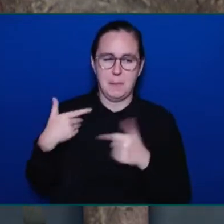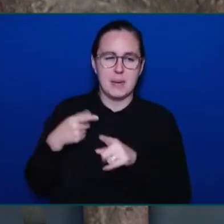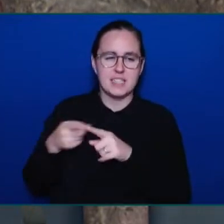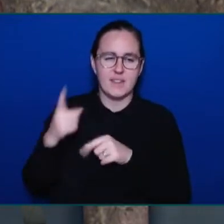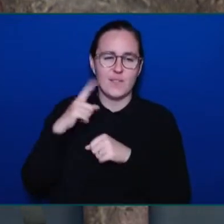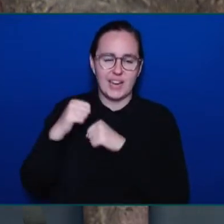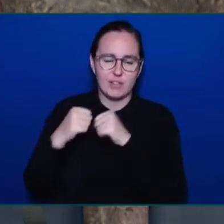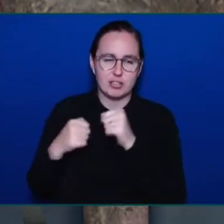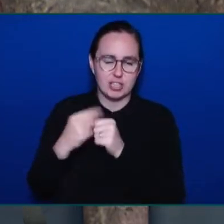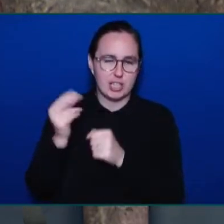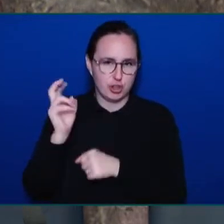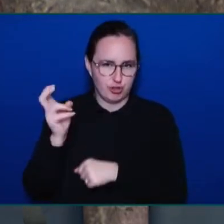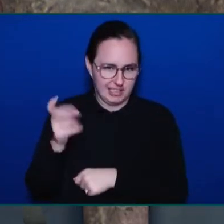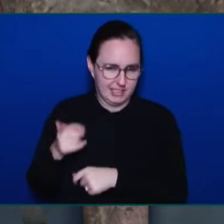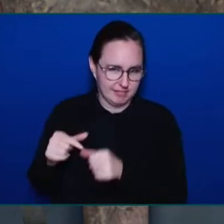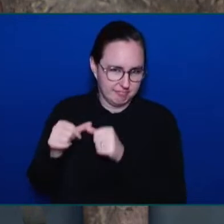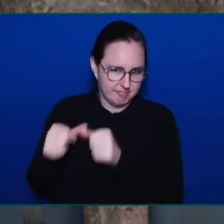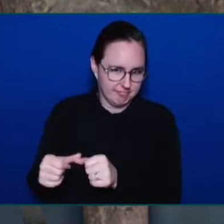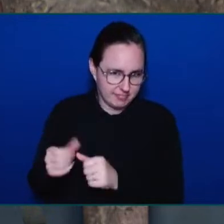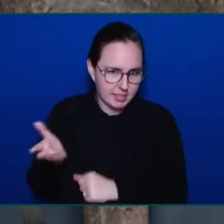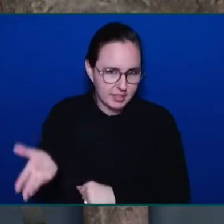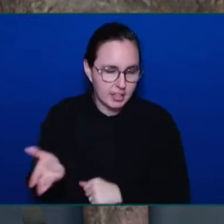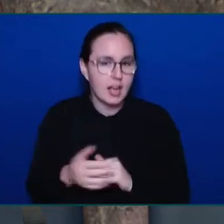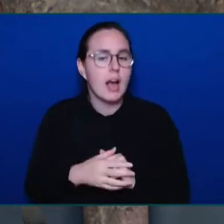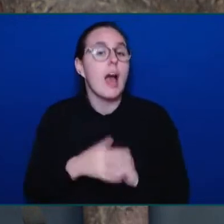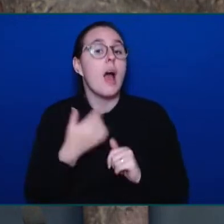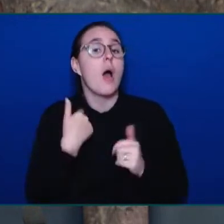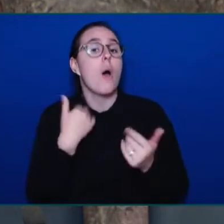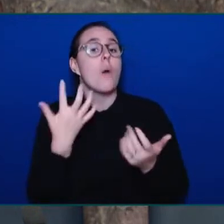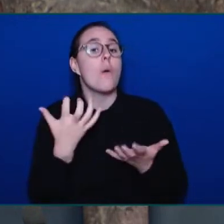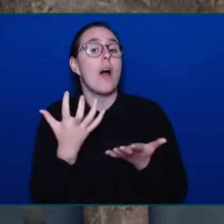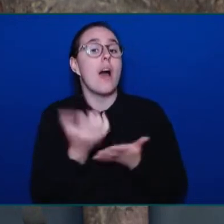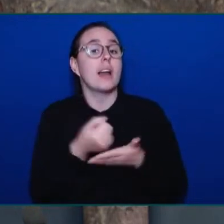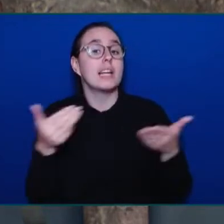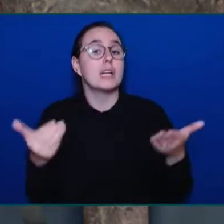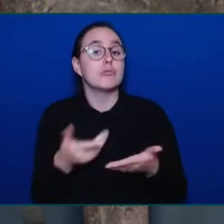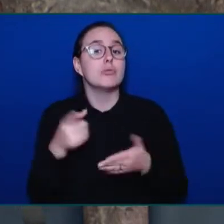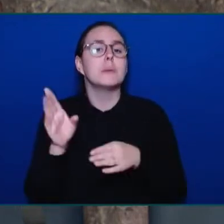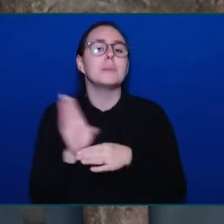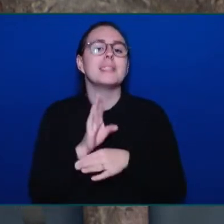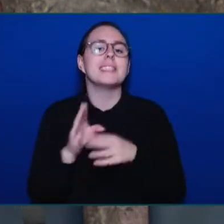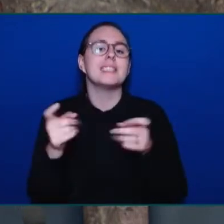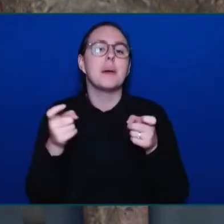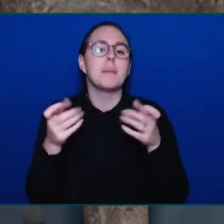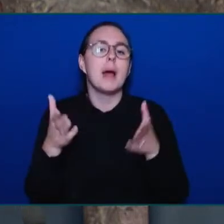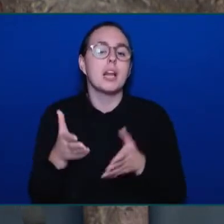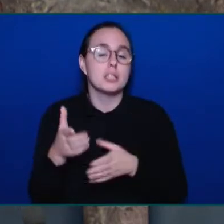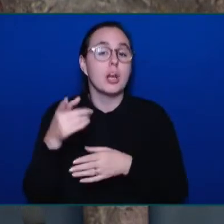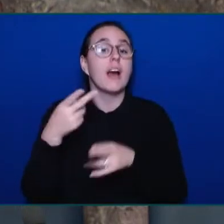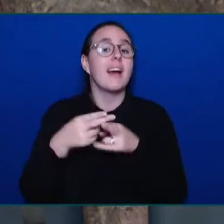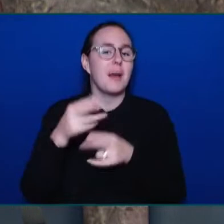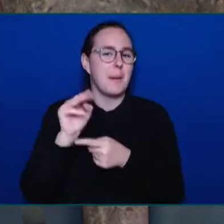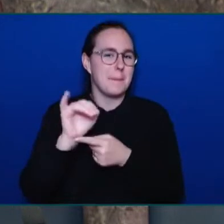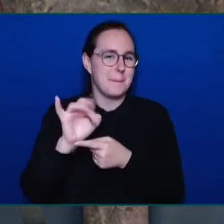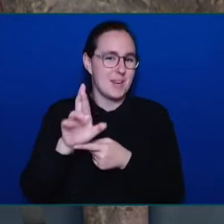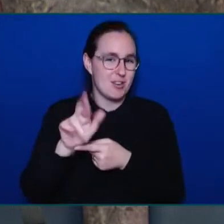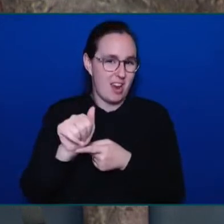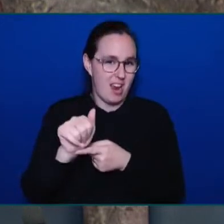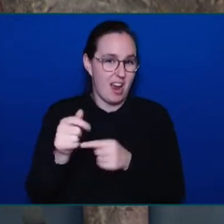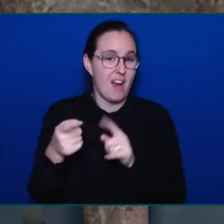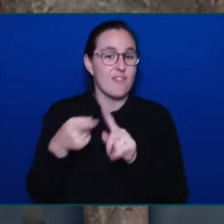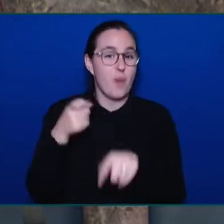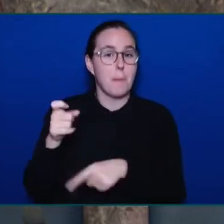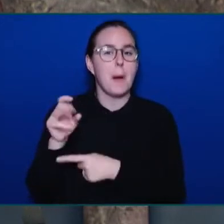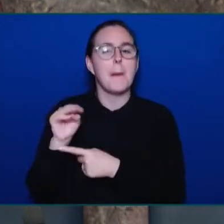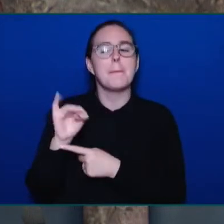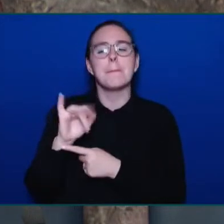to introduce Business Manager Mira Maras from Millwrights Local 2736, and